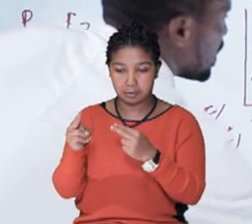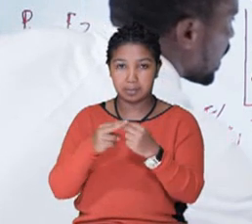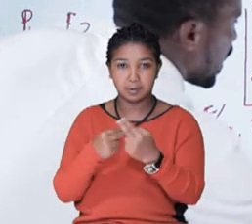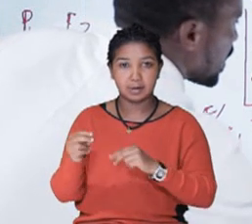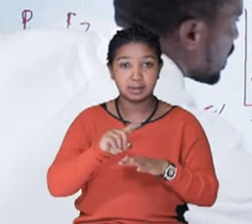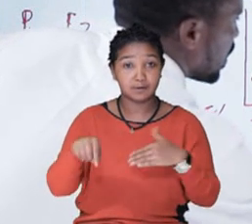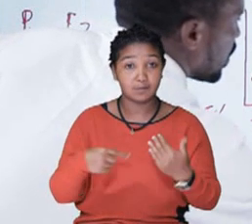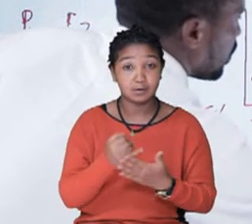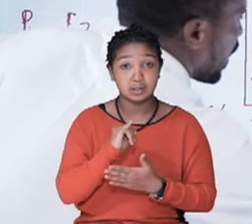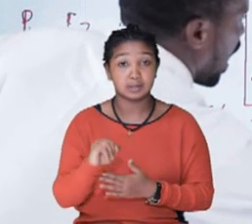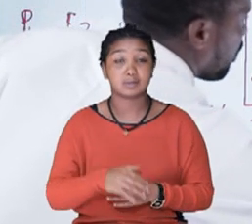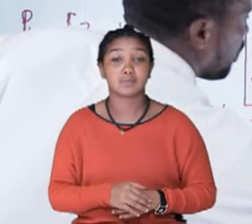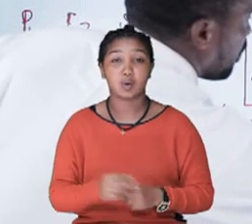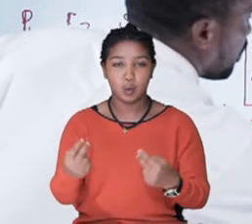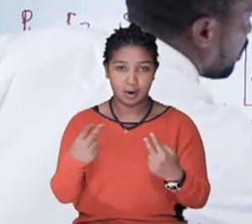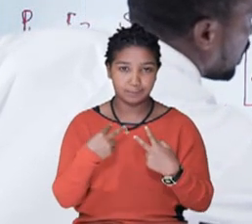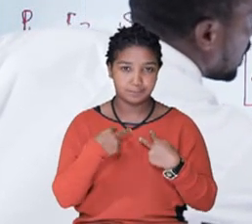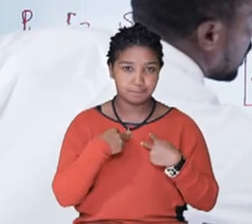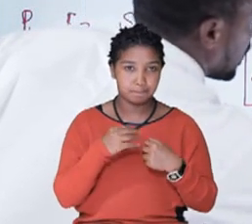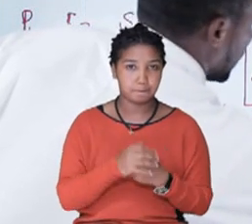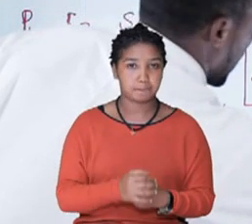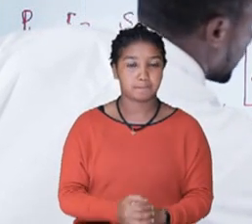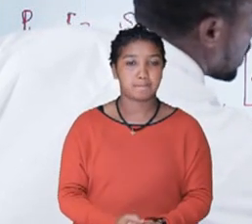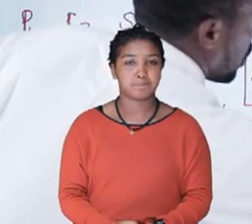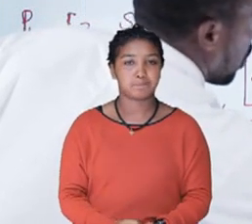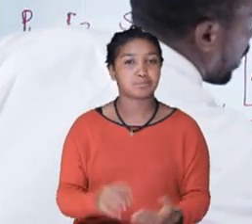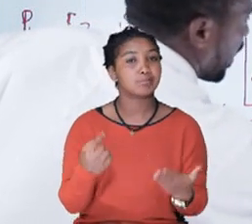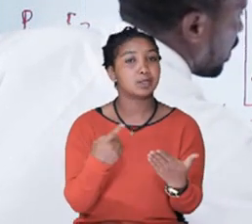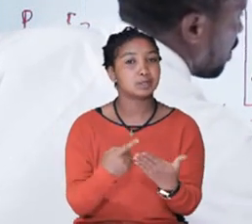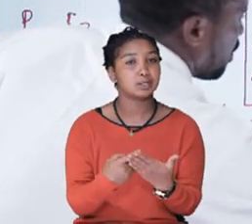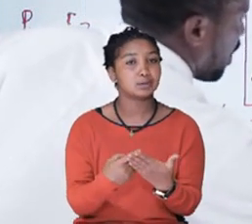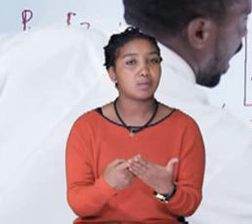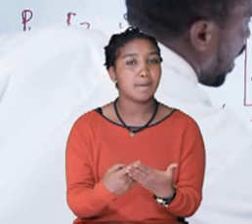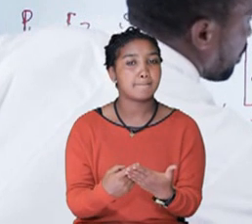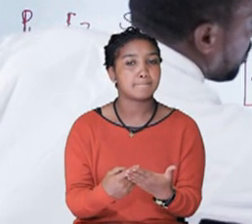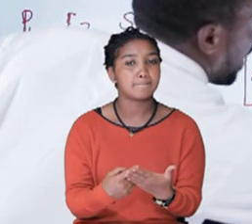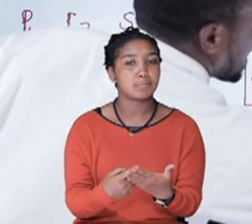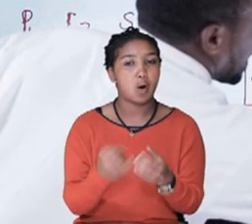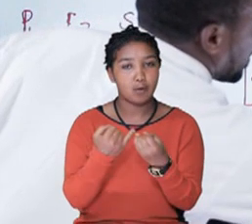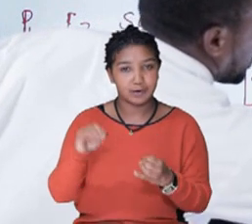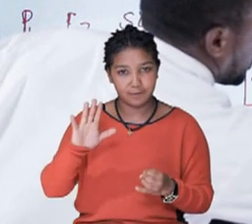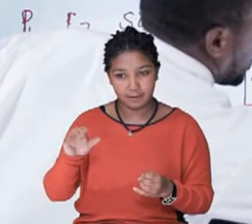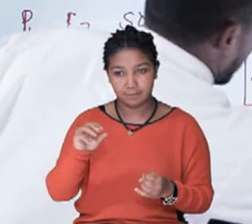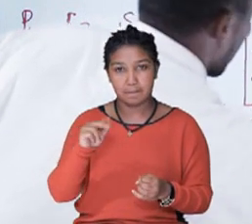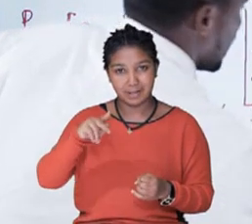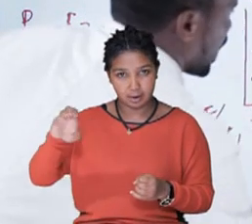Therefore, we have this over 5